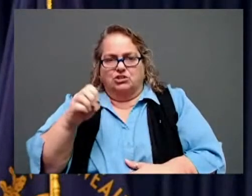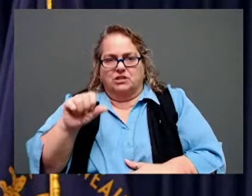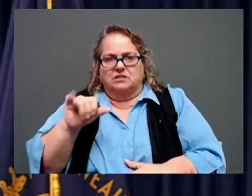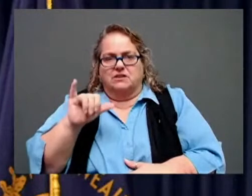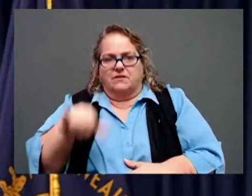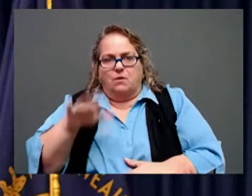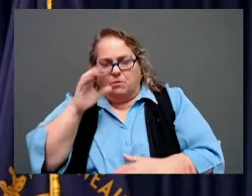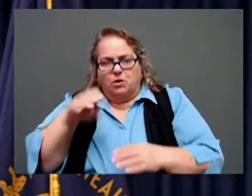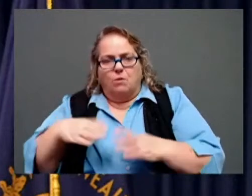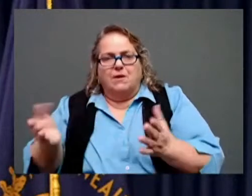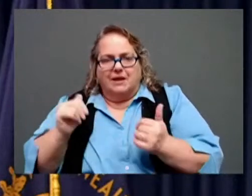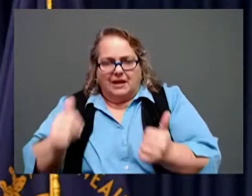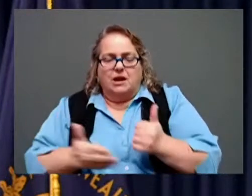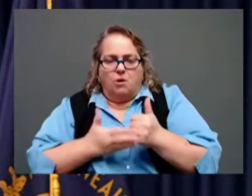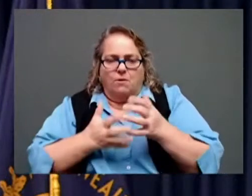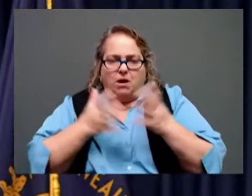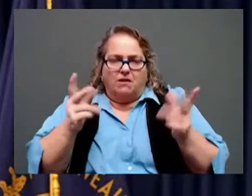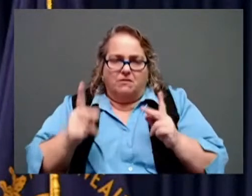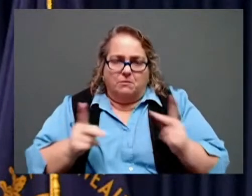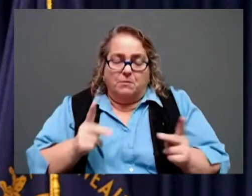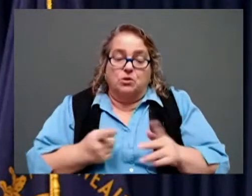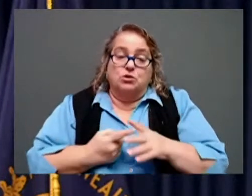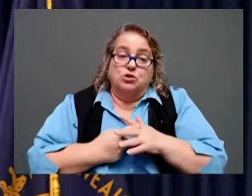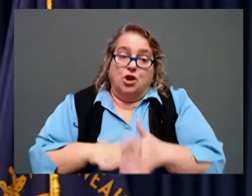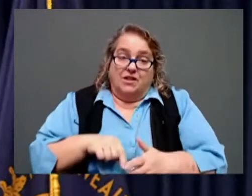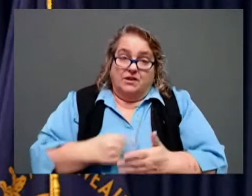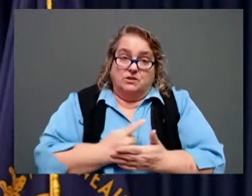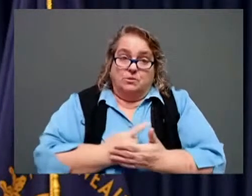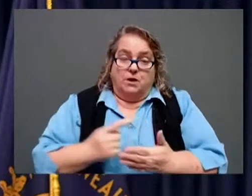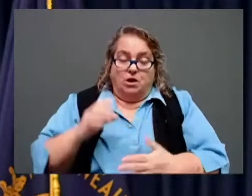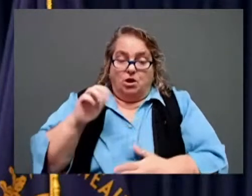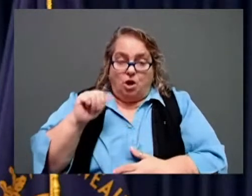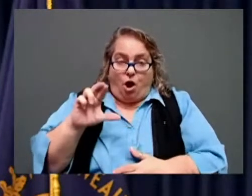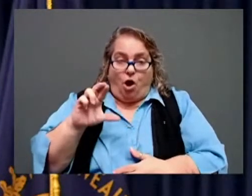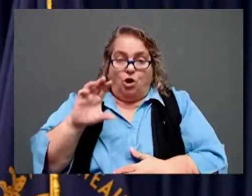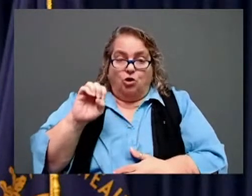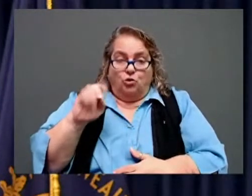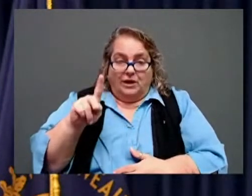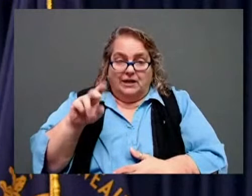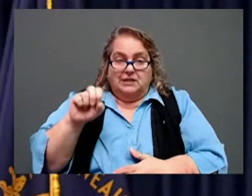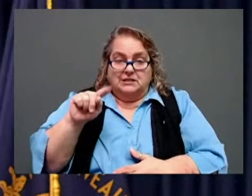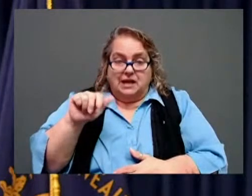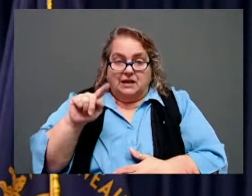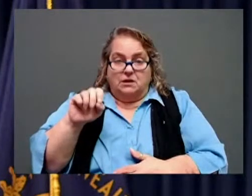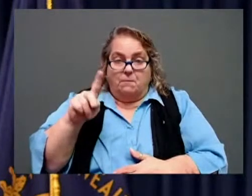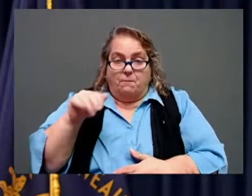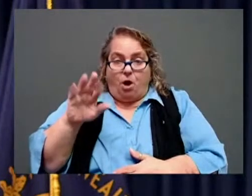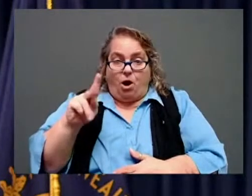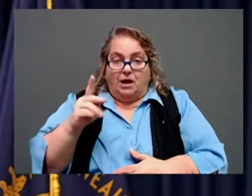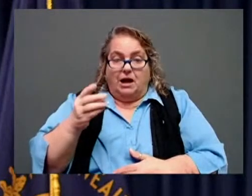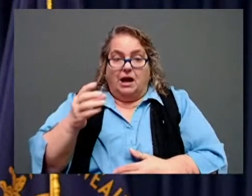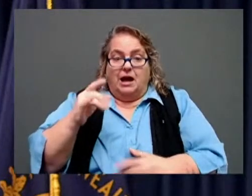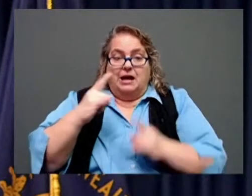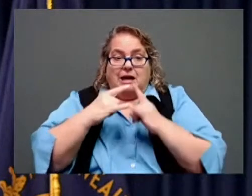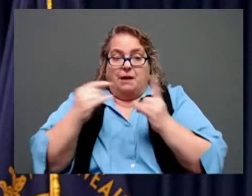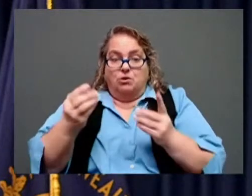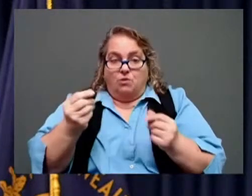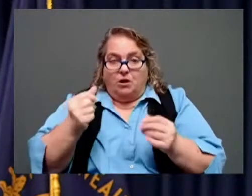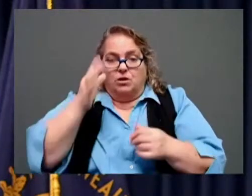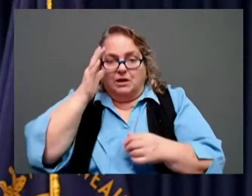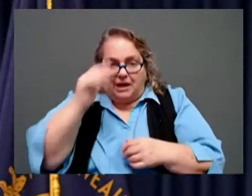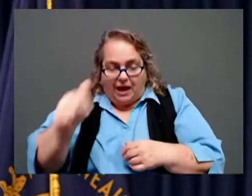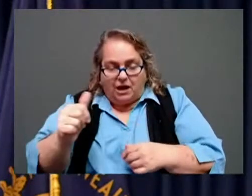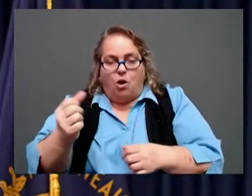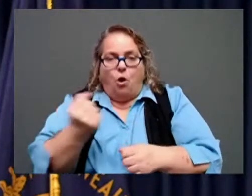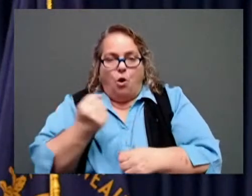of people. And starting this week, Carr Creek State Park Campground will be available to hold travel trailers for temporary housing. All